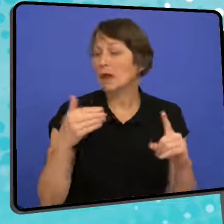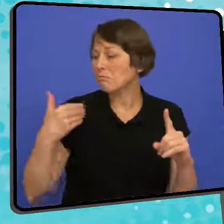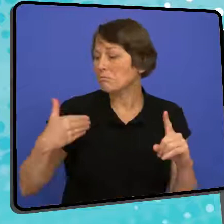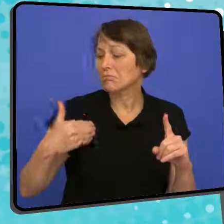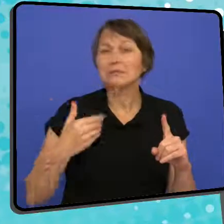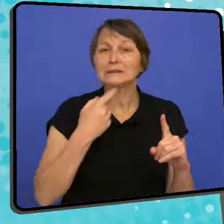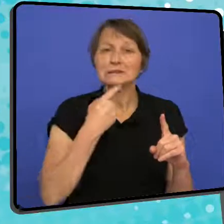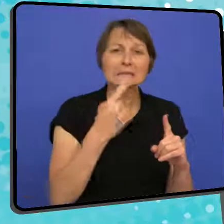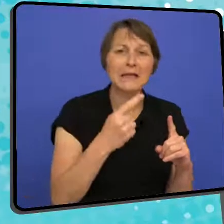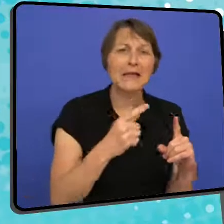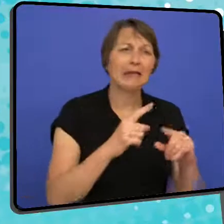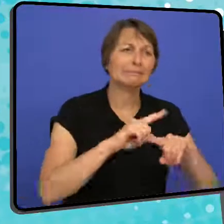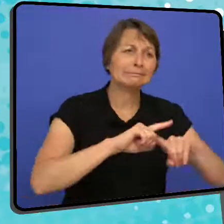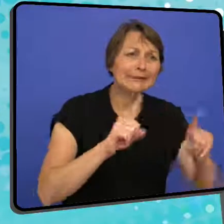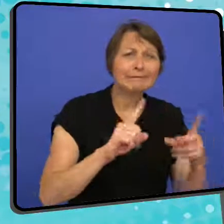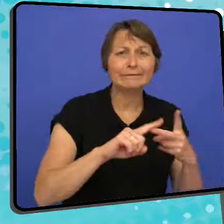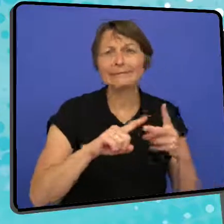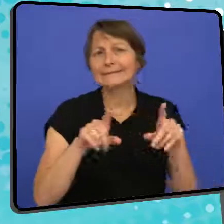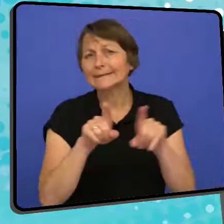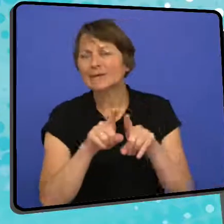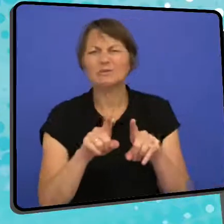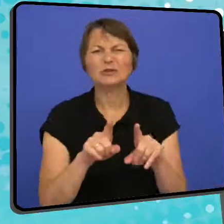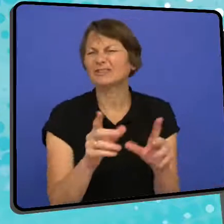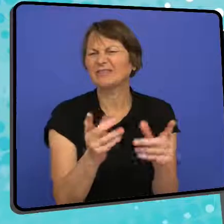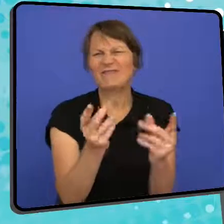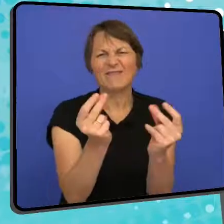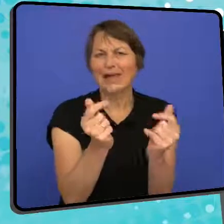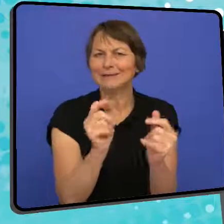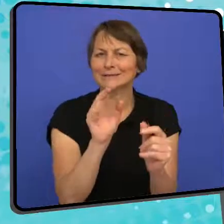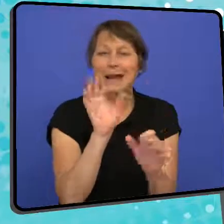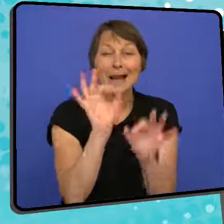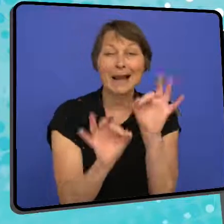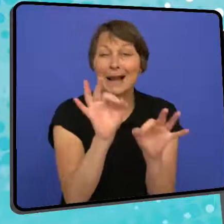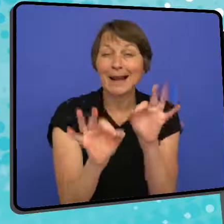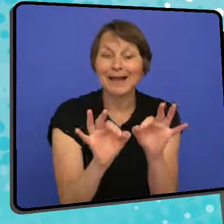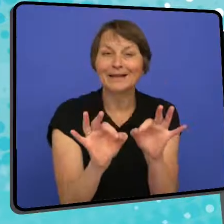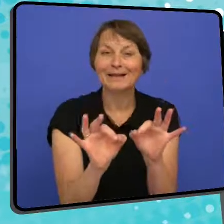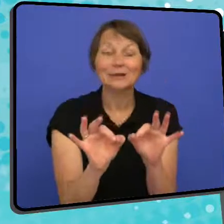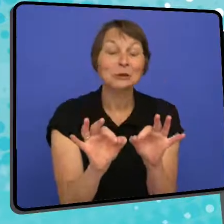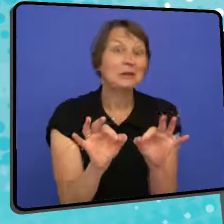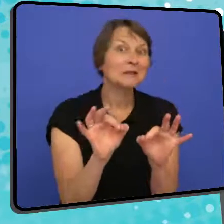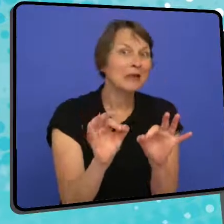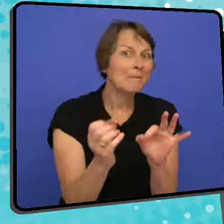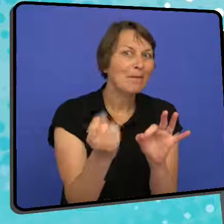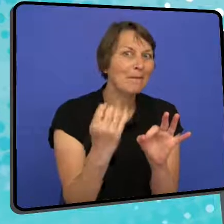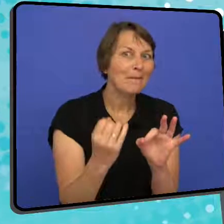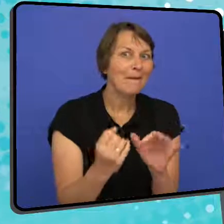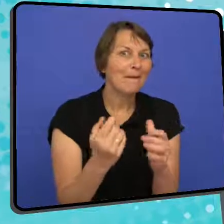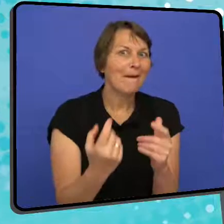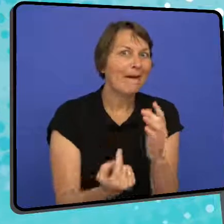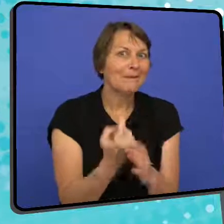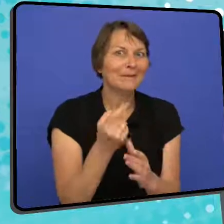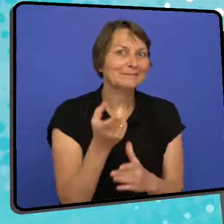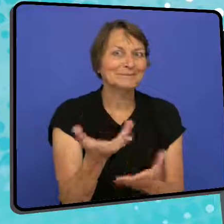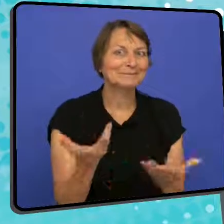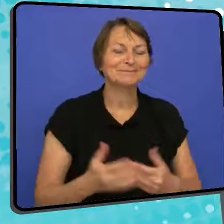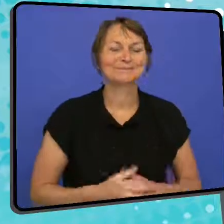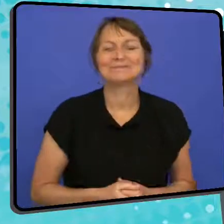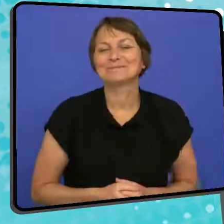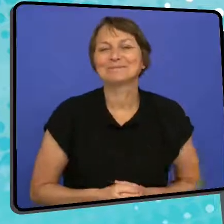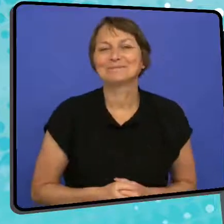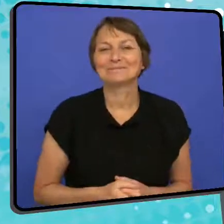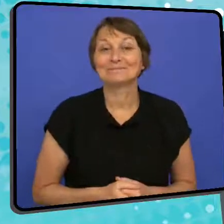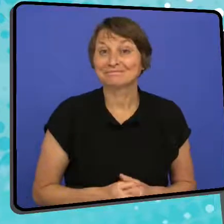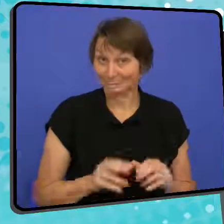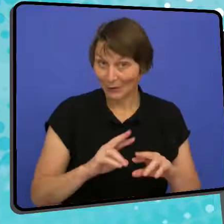It's very much just a quick fire way to be able to see some of the focuses that you have. So are you